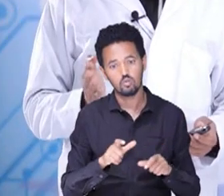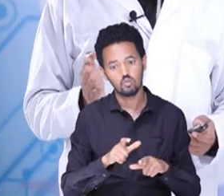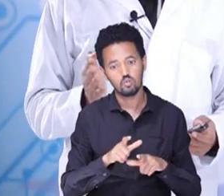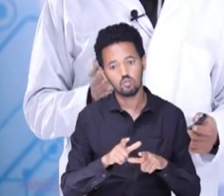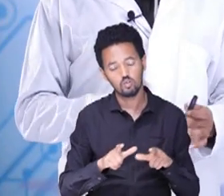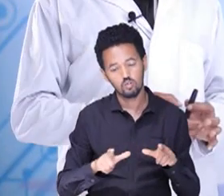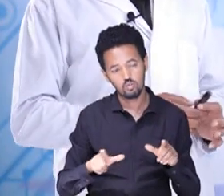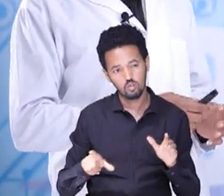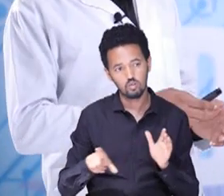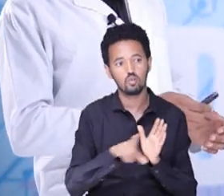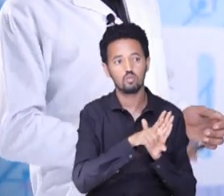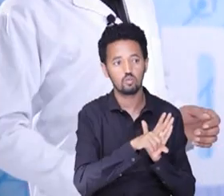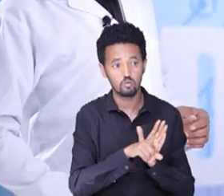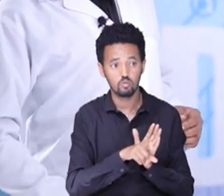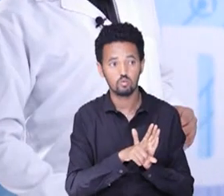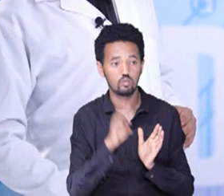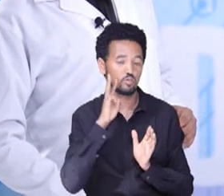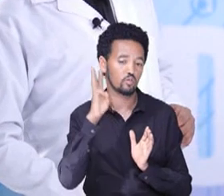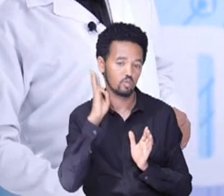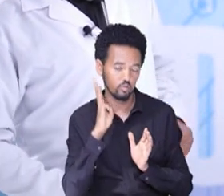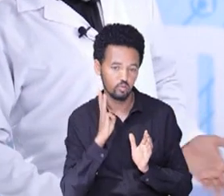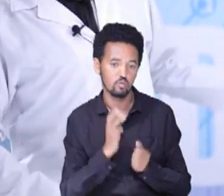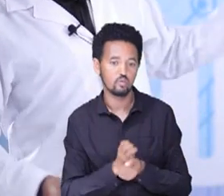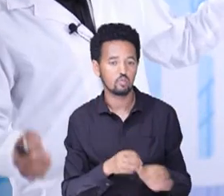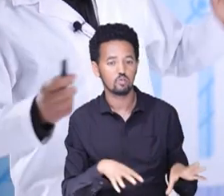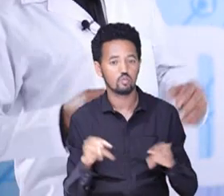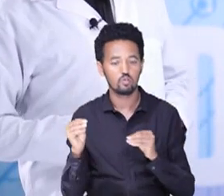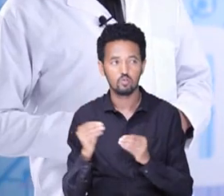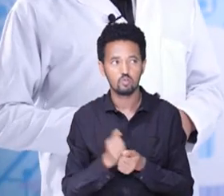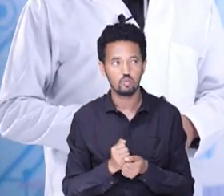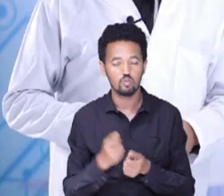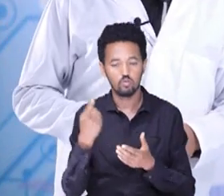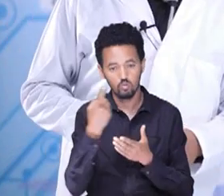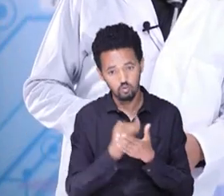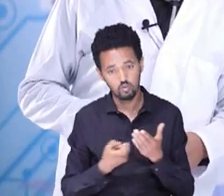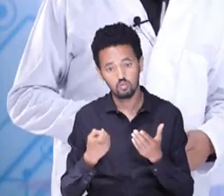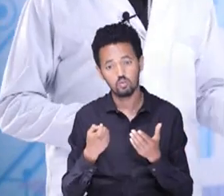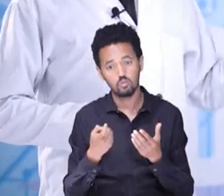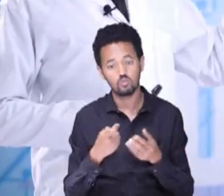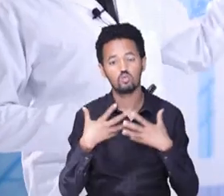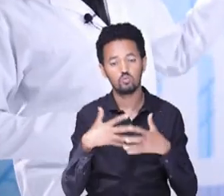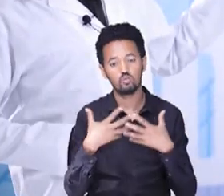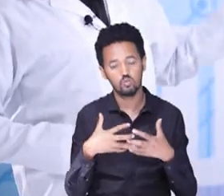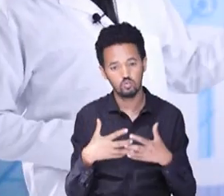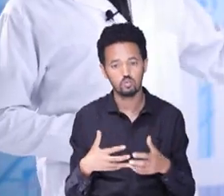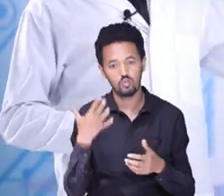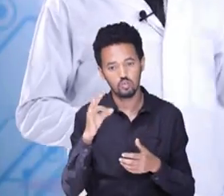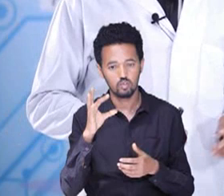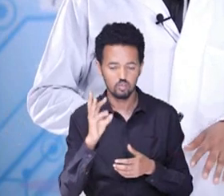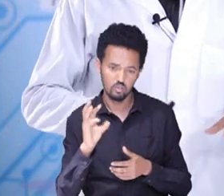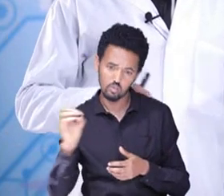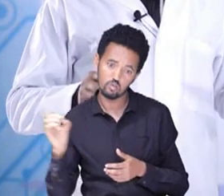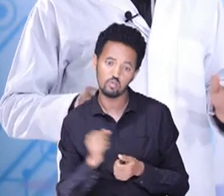the tailor. Land to the tailor was the slogan of the student. What about trade and industry? In 1916,